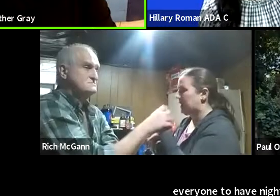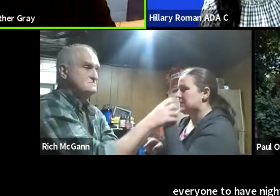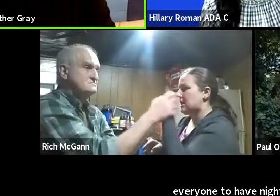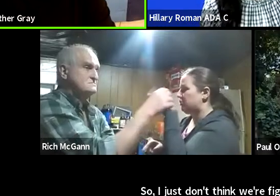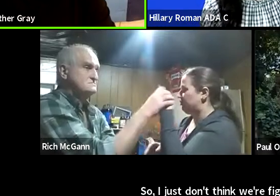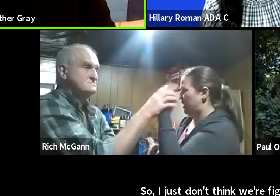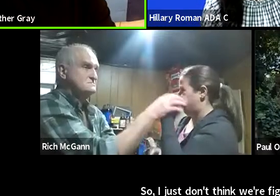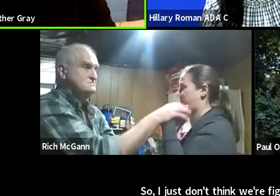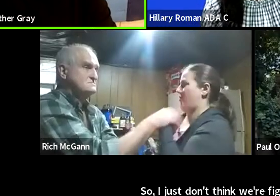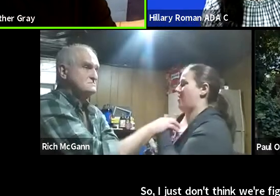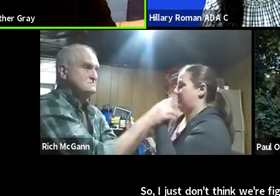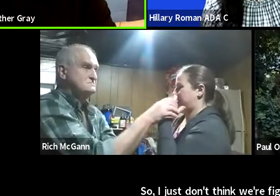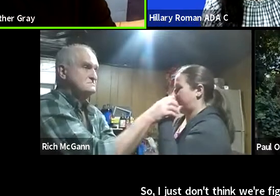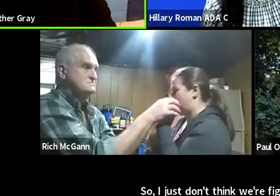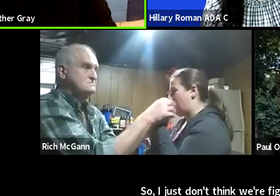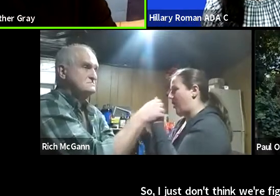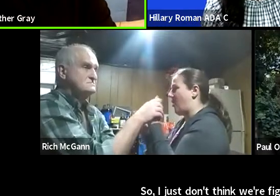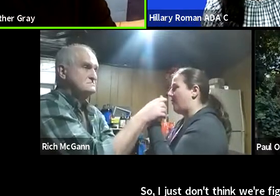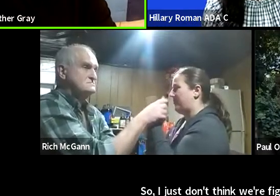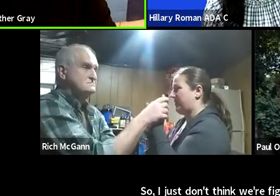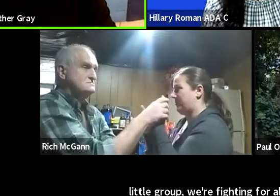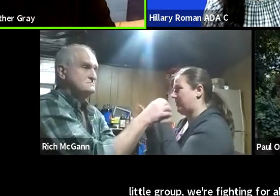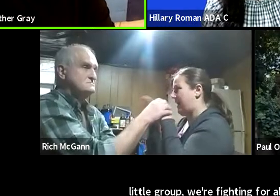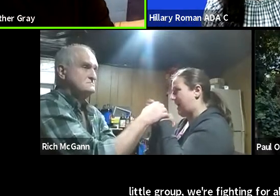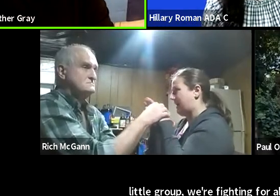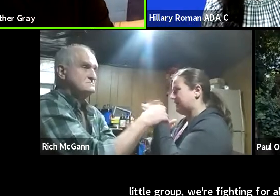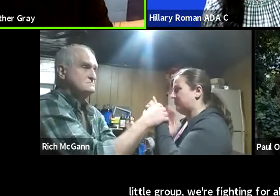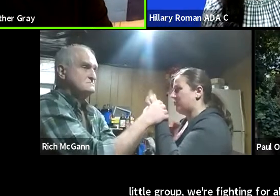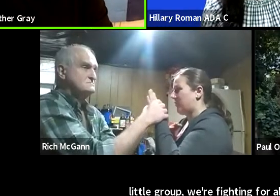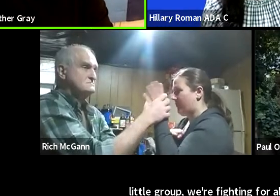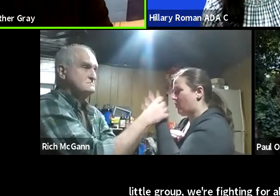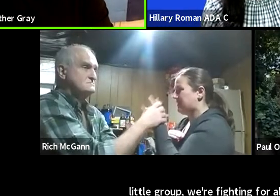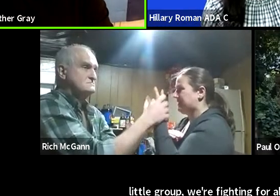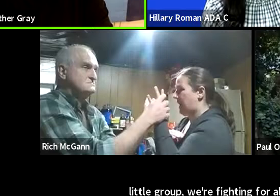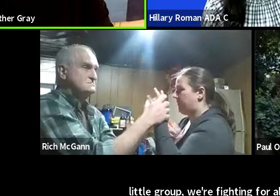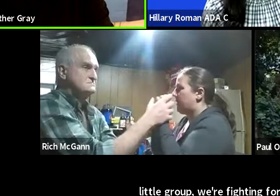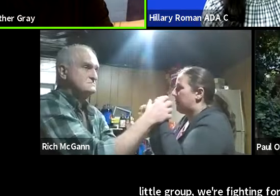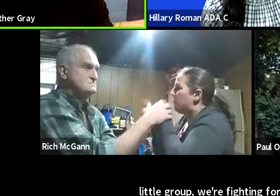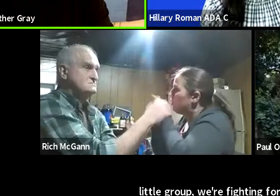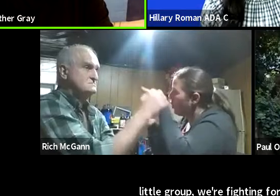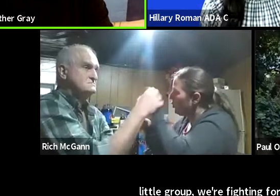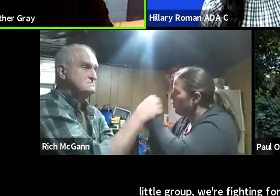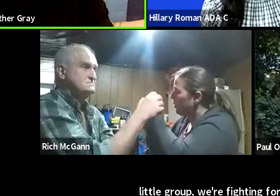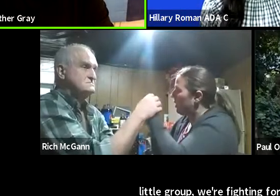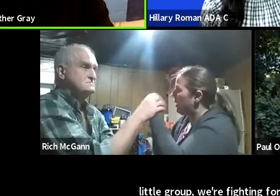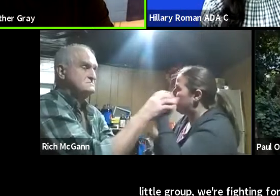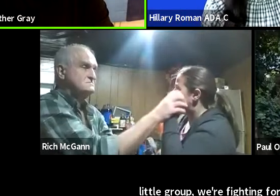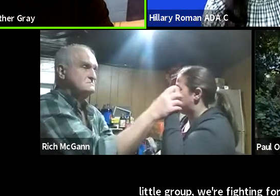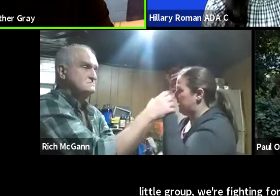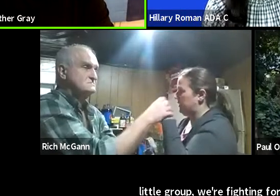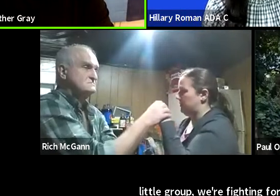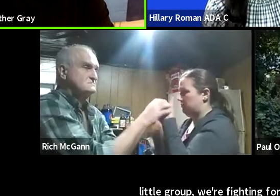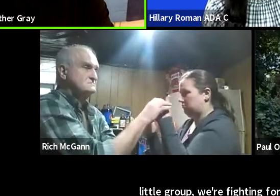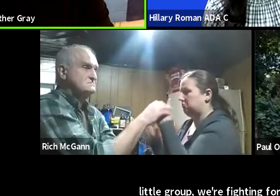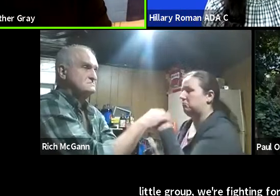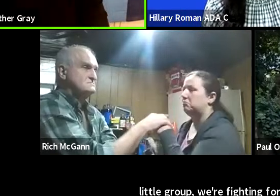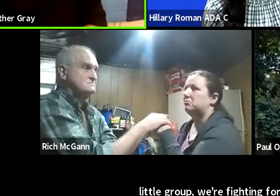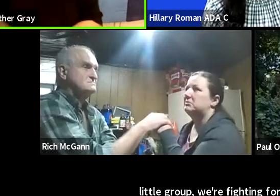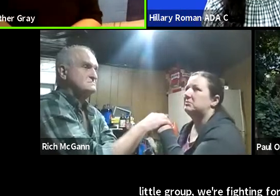group. We're fighting for all people to have this access to go to work overnight if they need to.